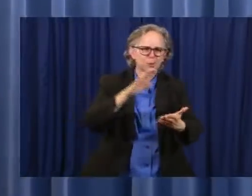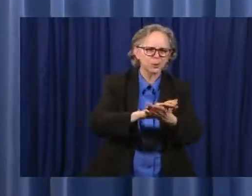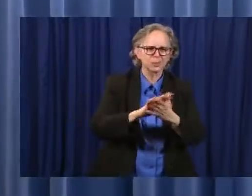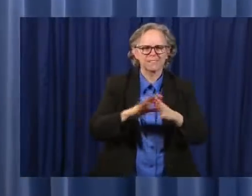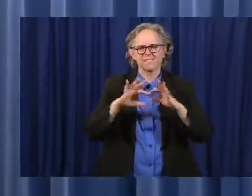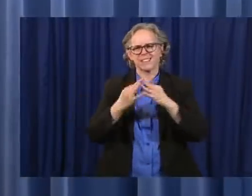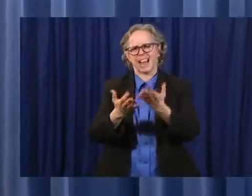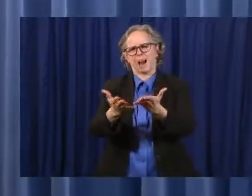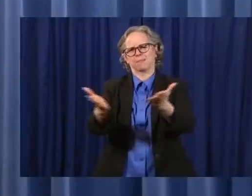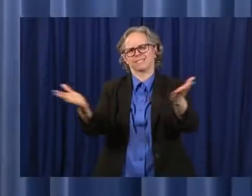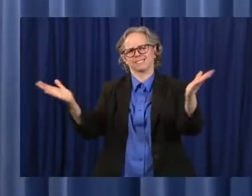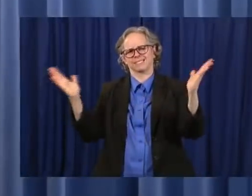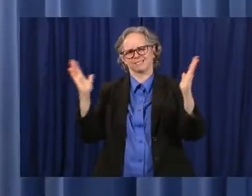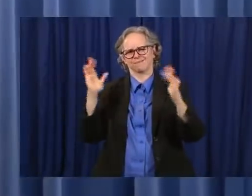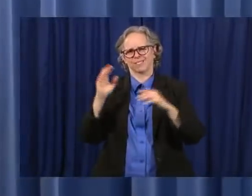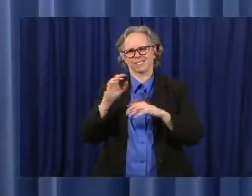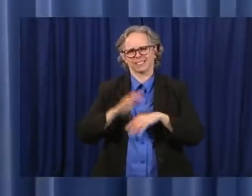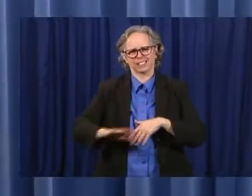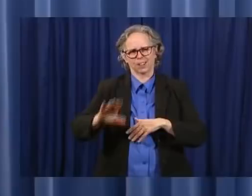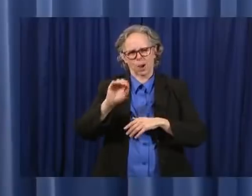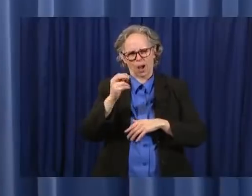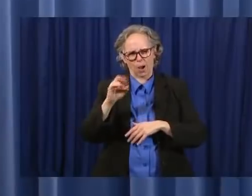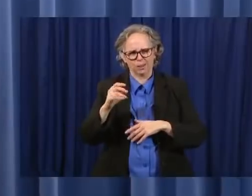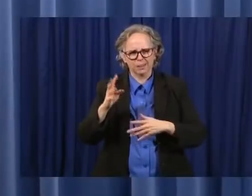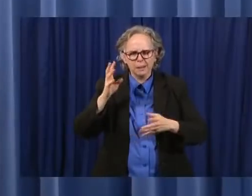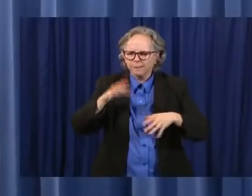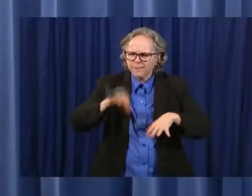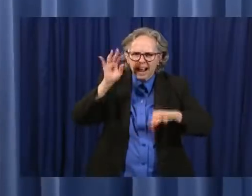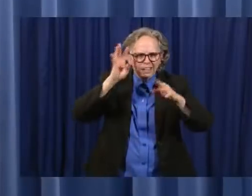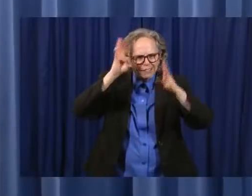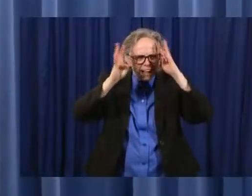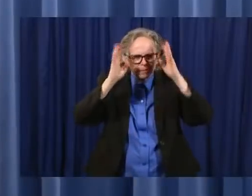are finding ways to honor their student athletes this